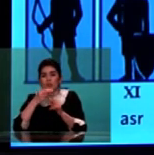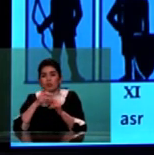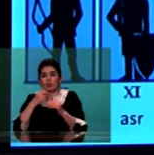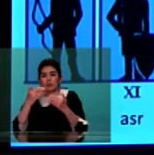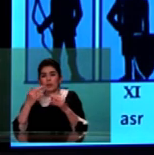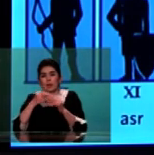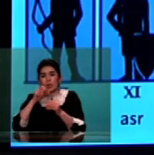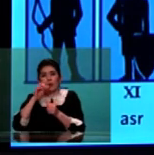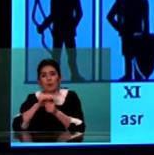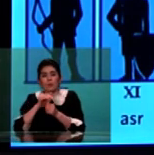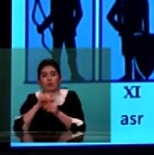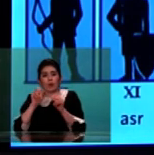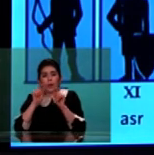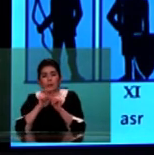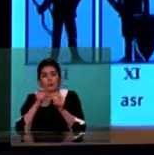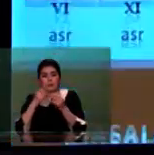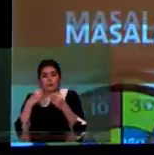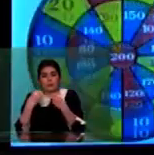ularni Lilliputga o'xshata olmaysiz.